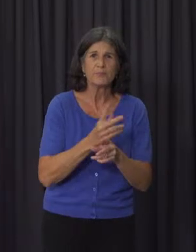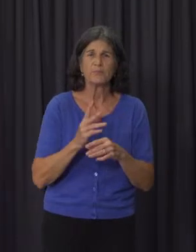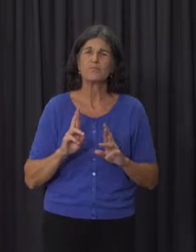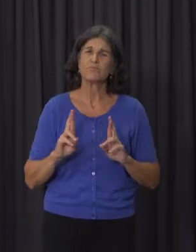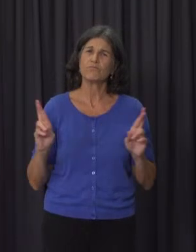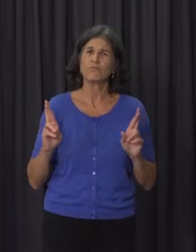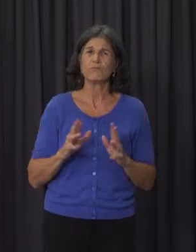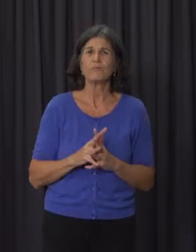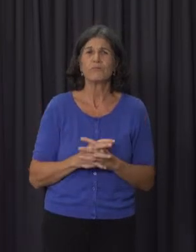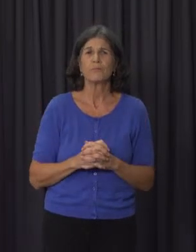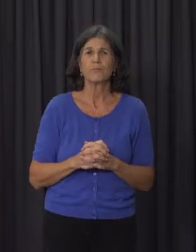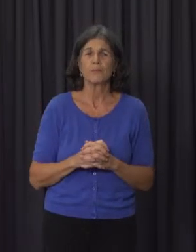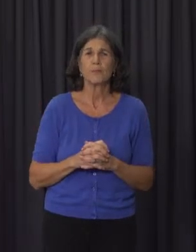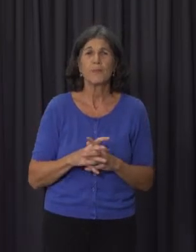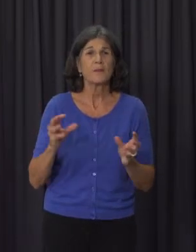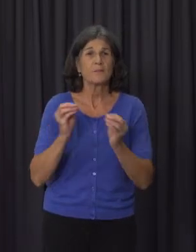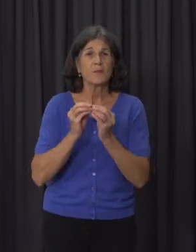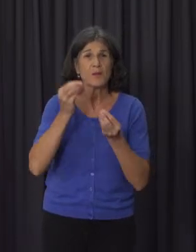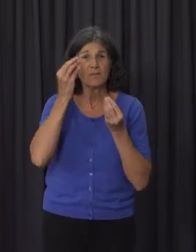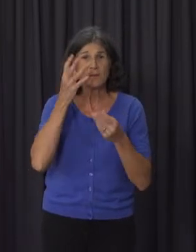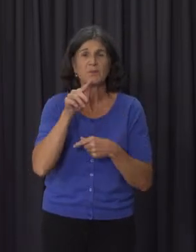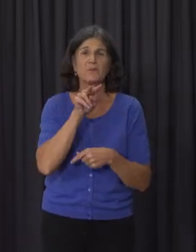alberta.ca/beprepared. Again, that is